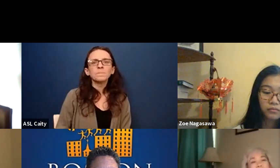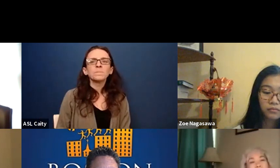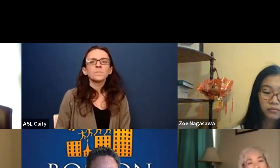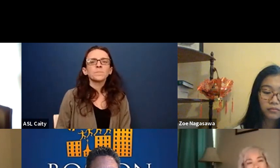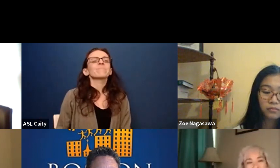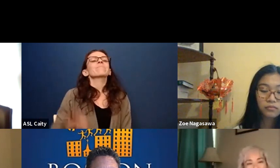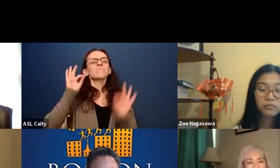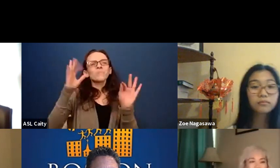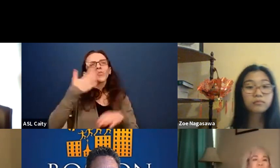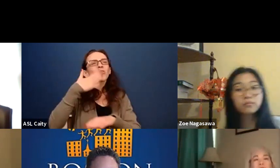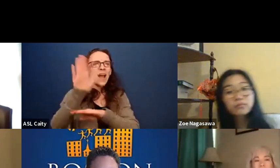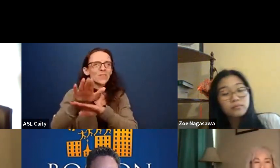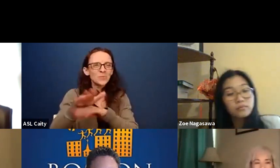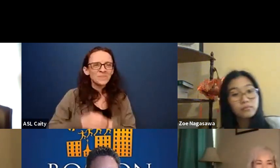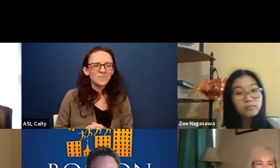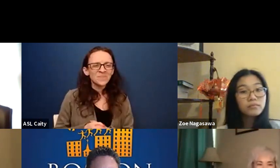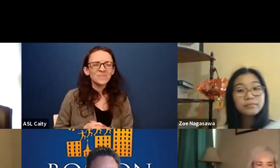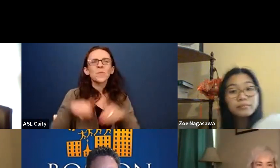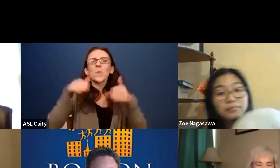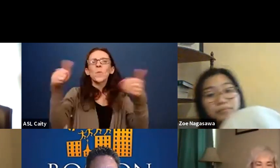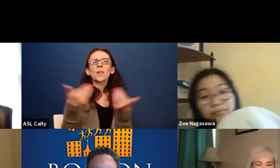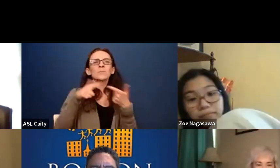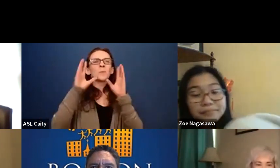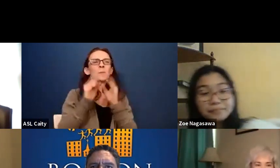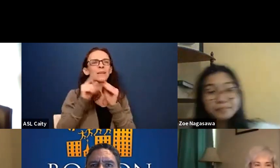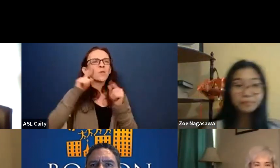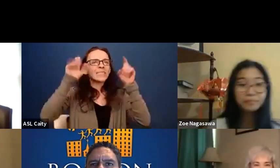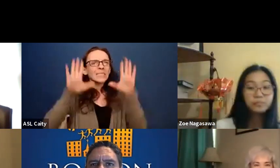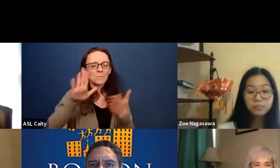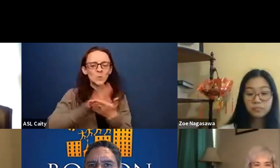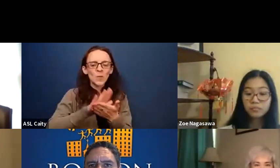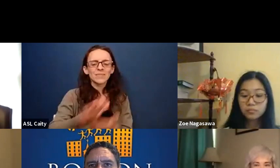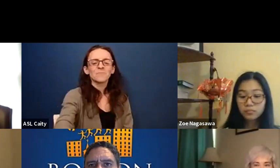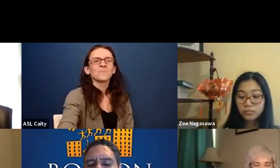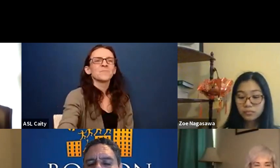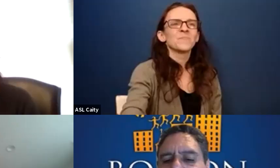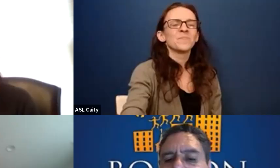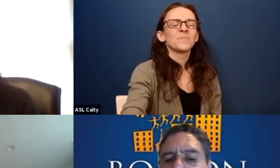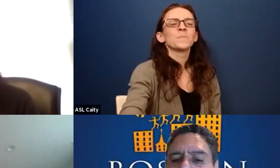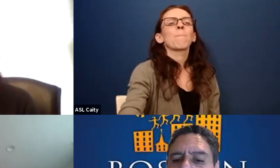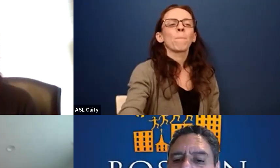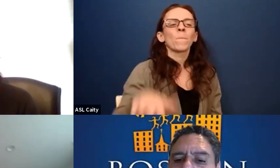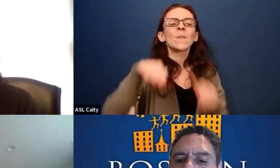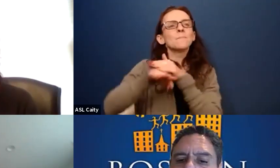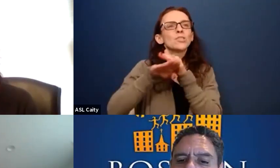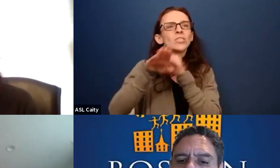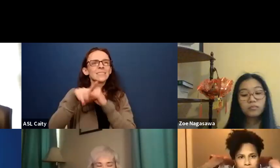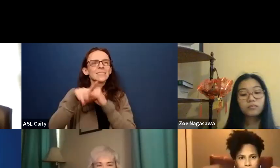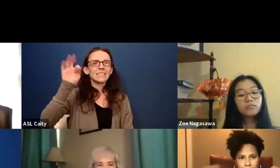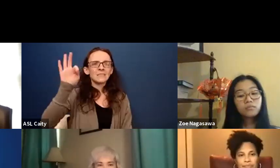Good afternoon and welcome to the meeting of the Exam Schools Admissions Task